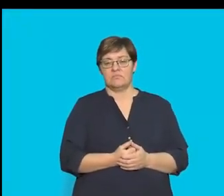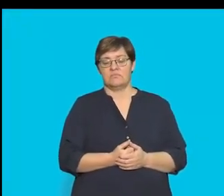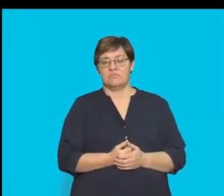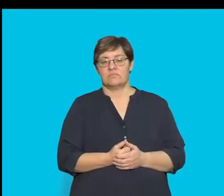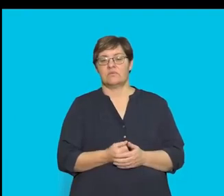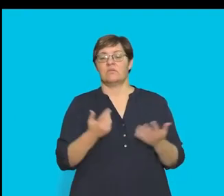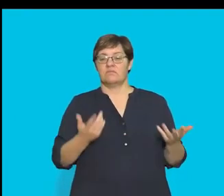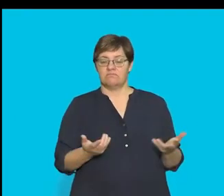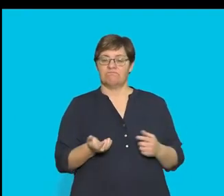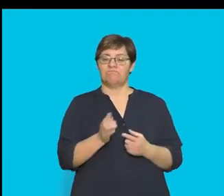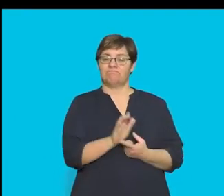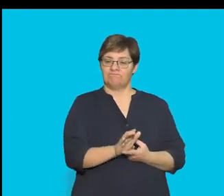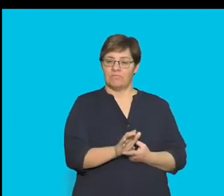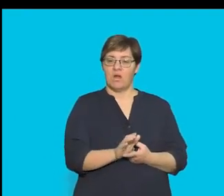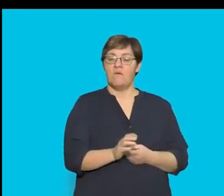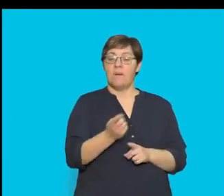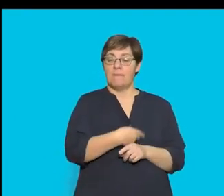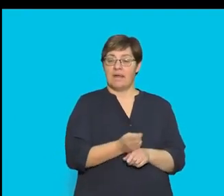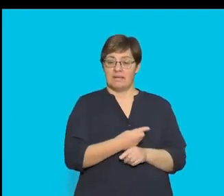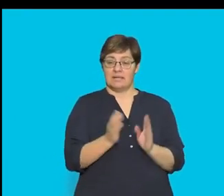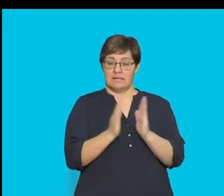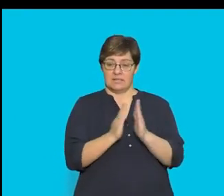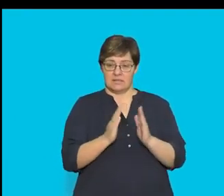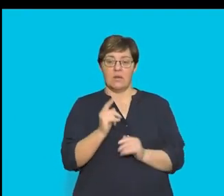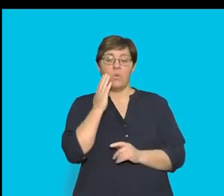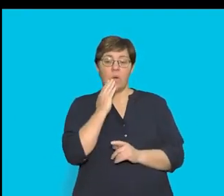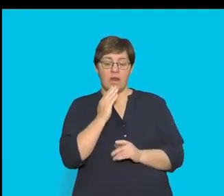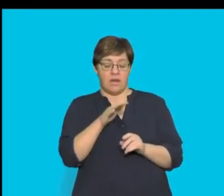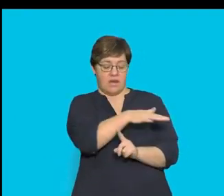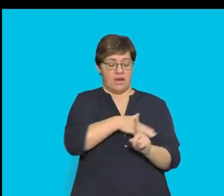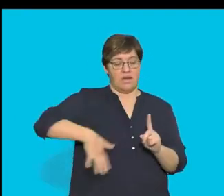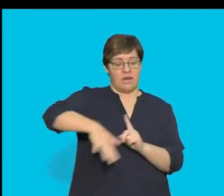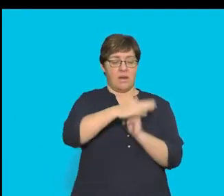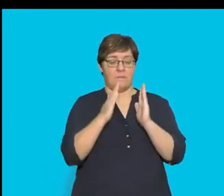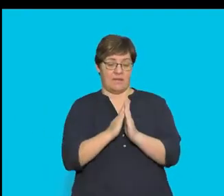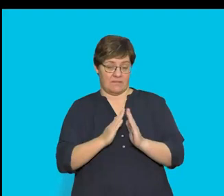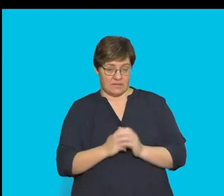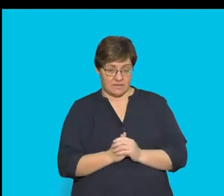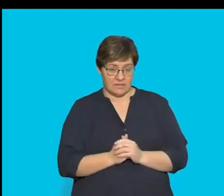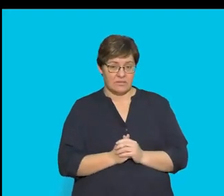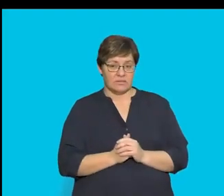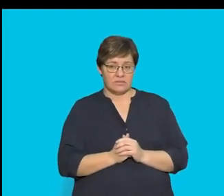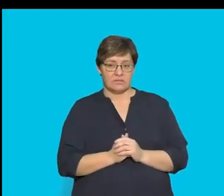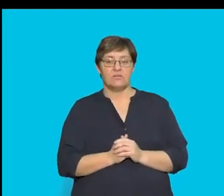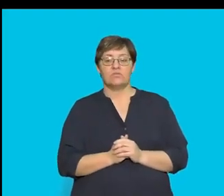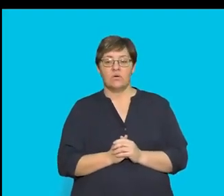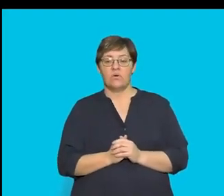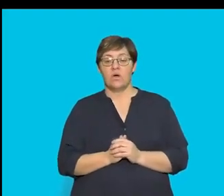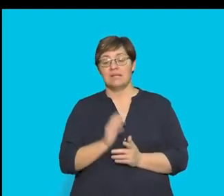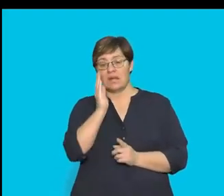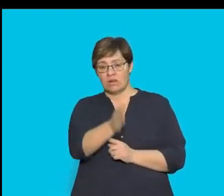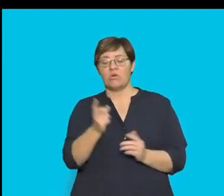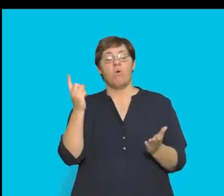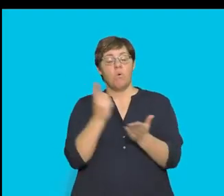on free of a magnet when placed in a magnetic field. That's the direction. So the direction of the field is always